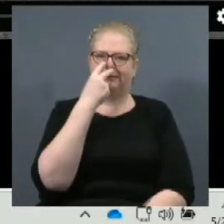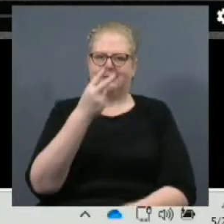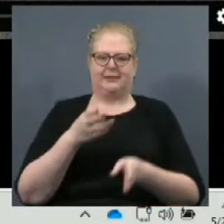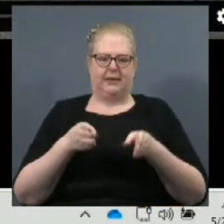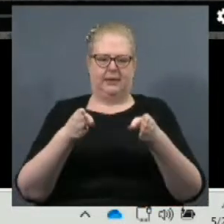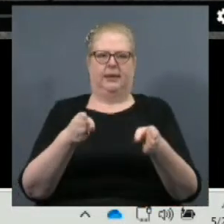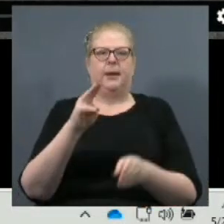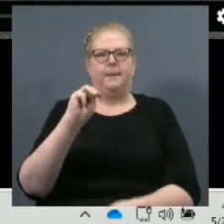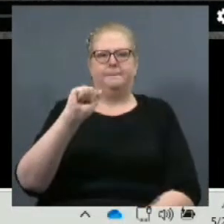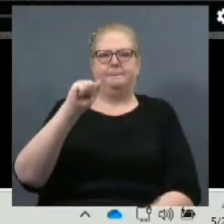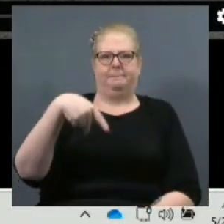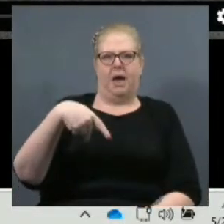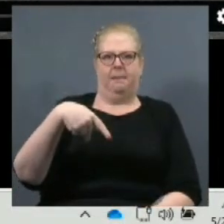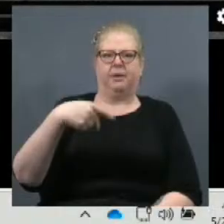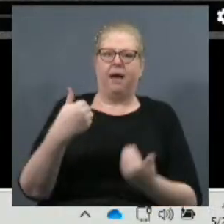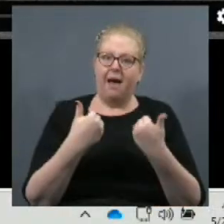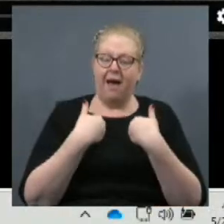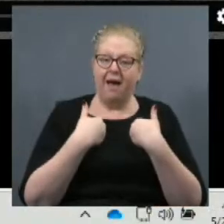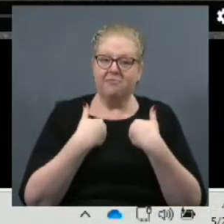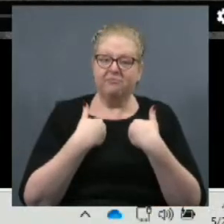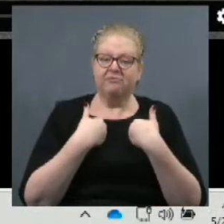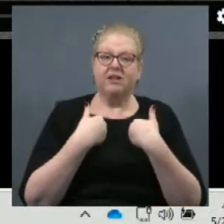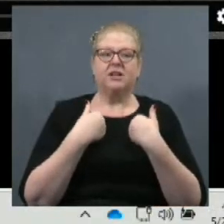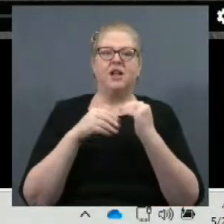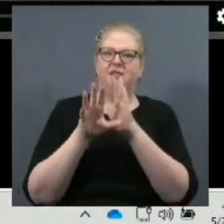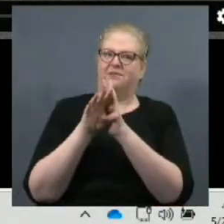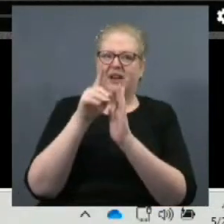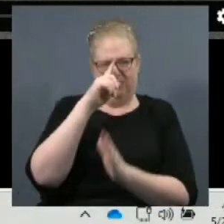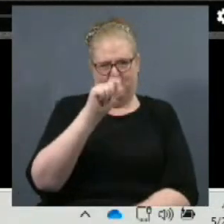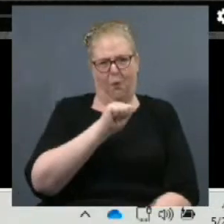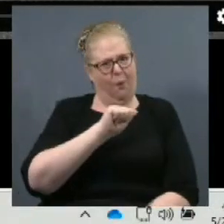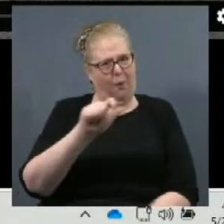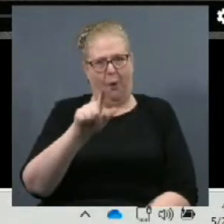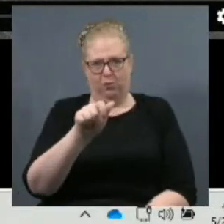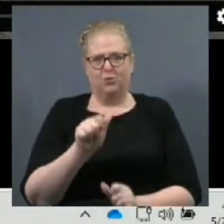city street network mapped, and we have these videos for all of that.